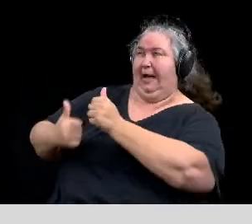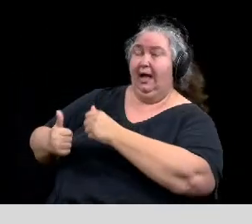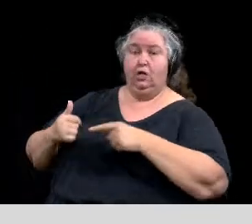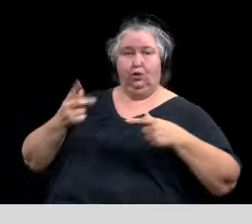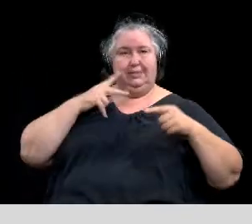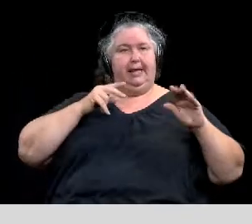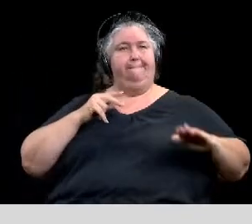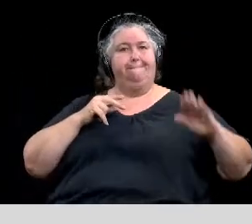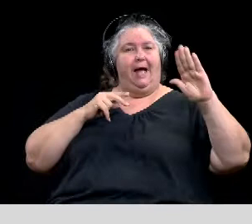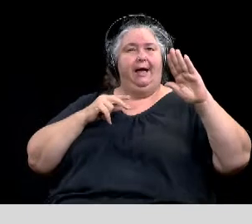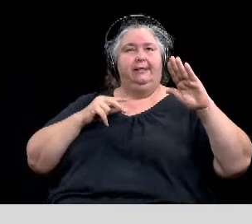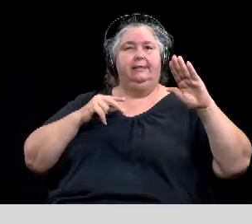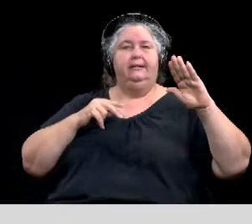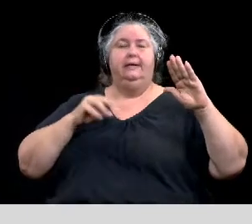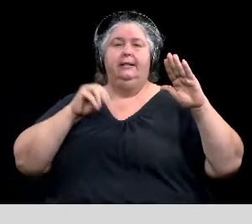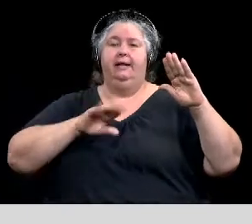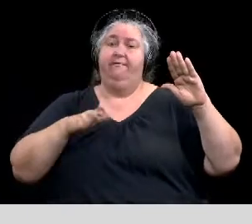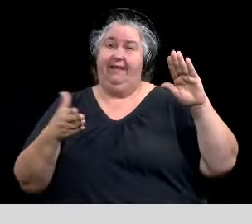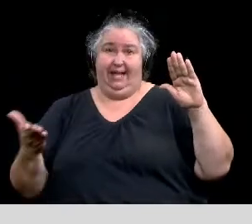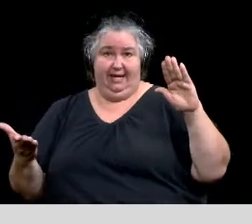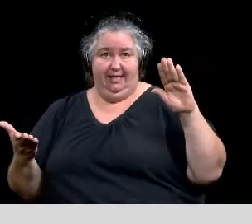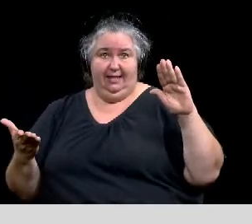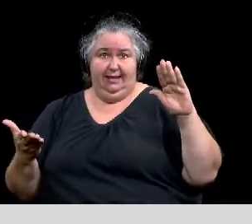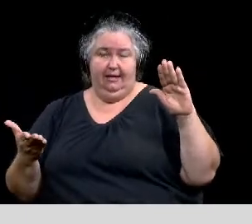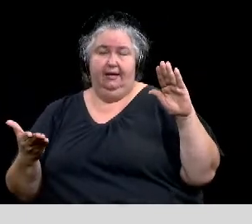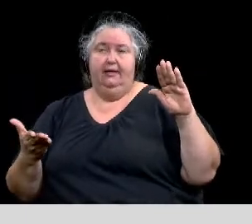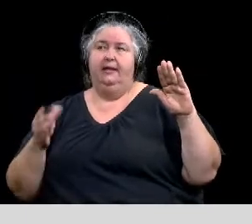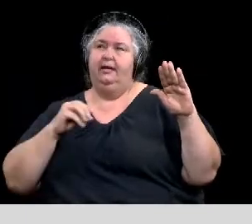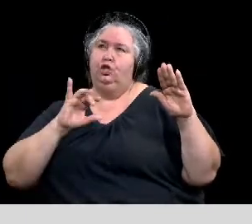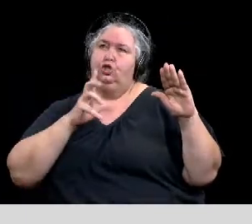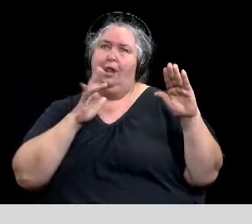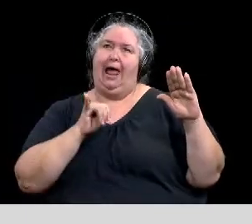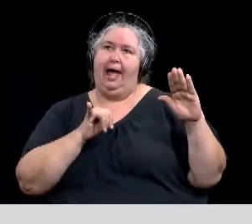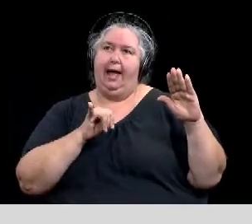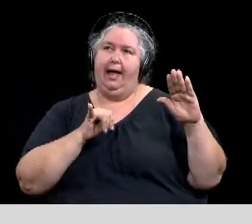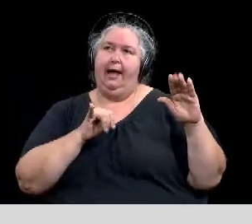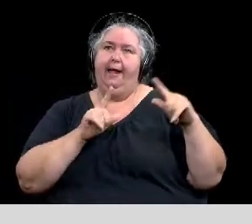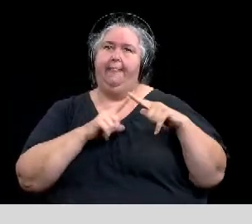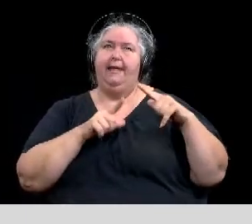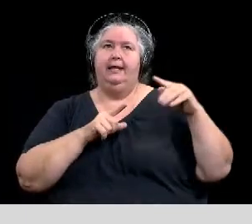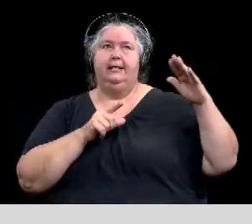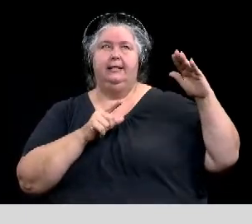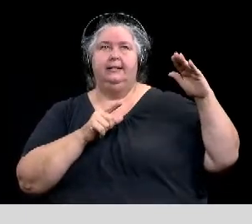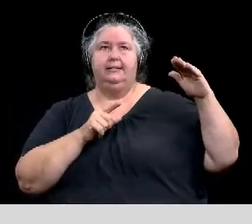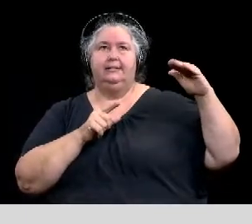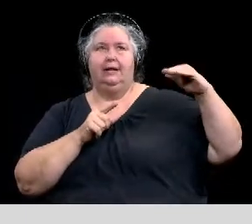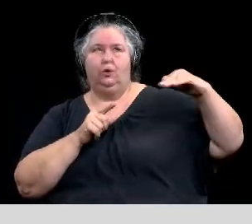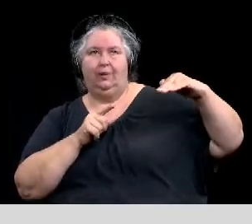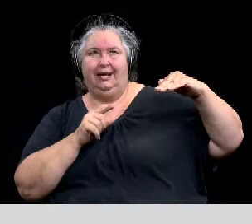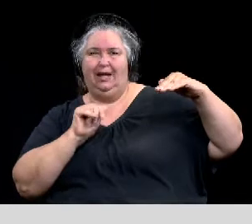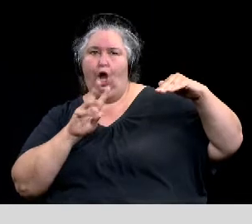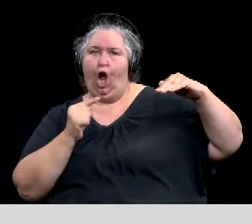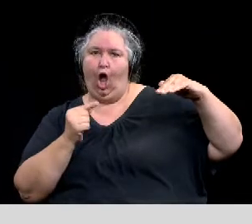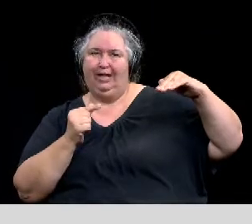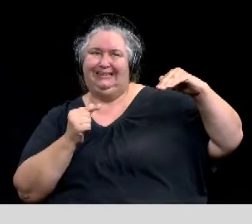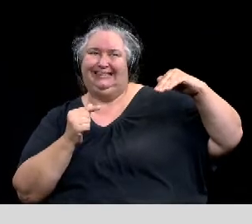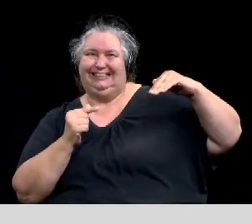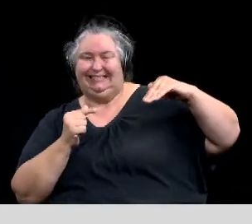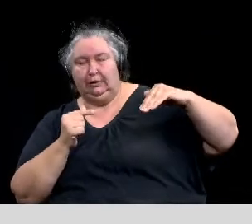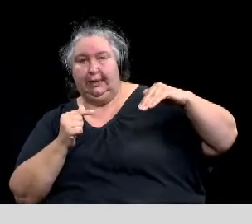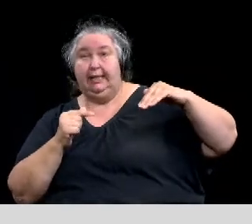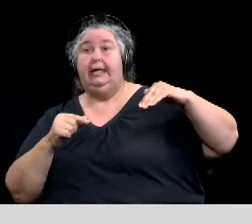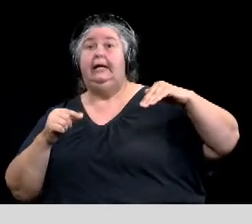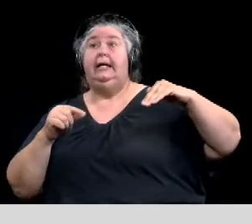in fatalities in July, and then beginning to decrease through August. And then you